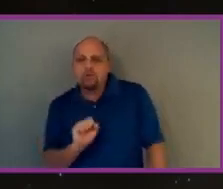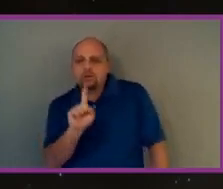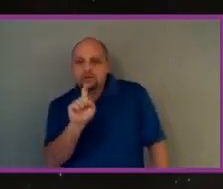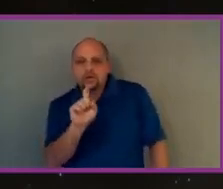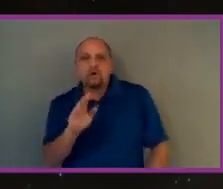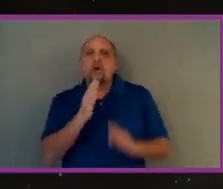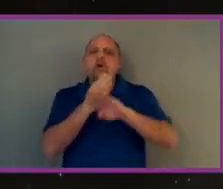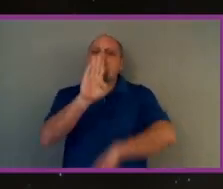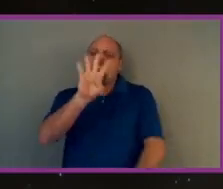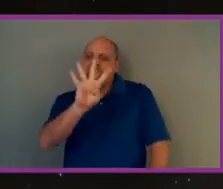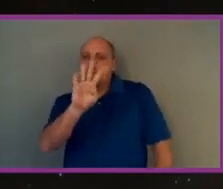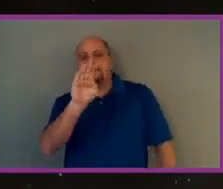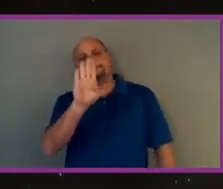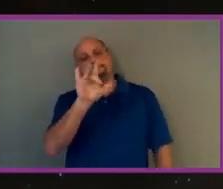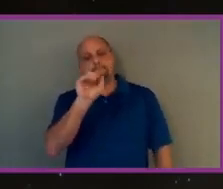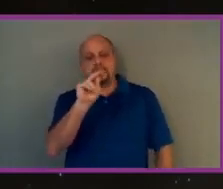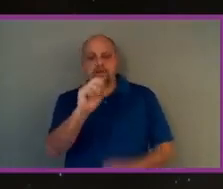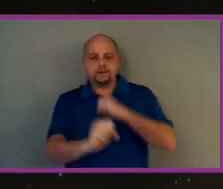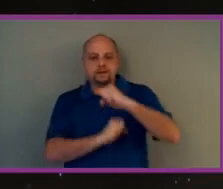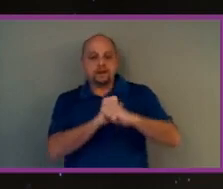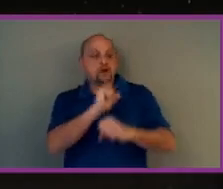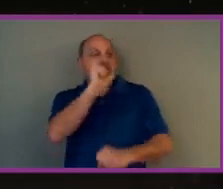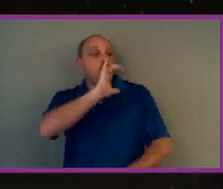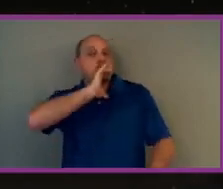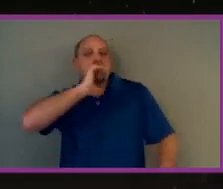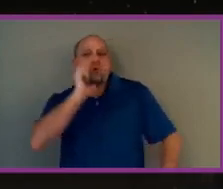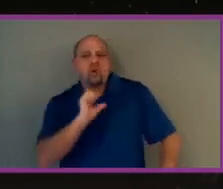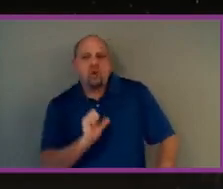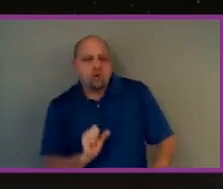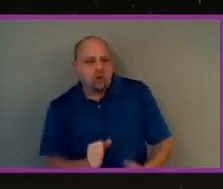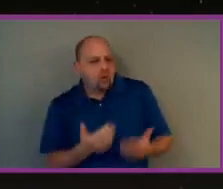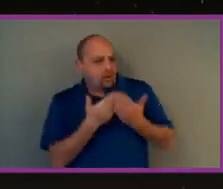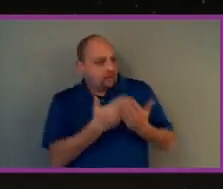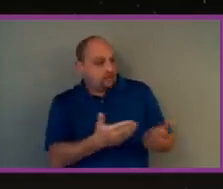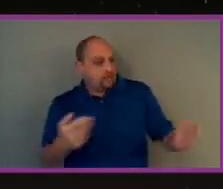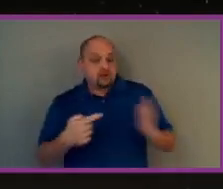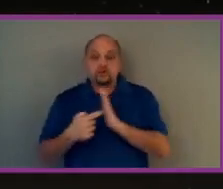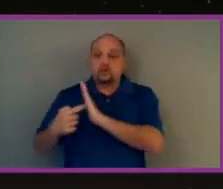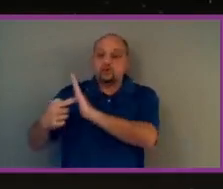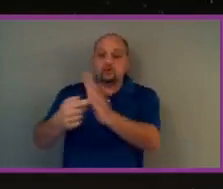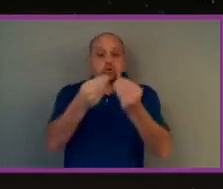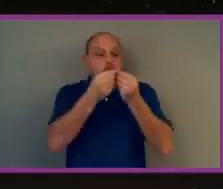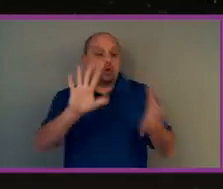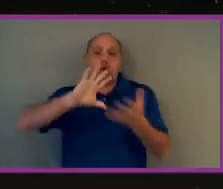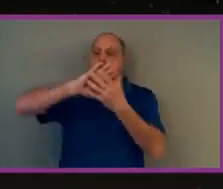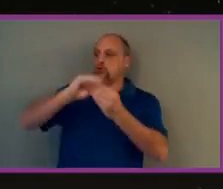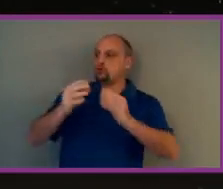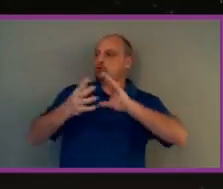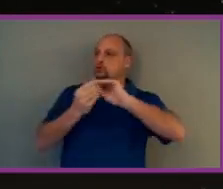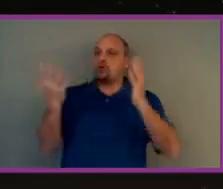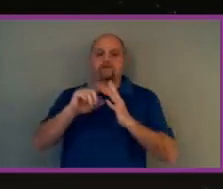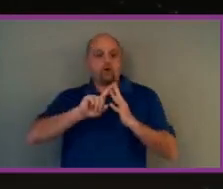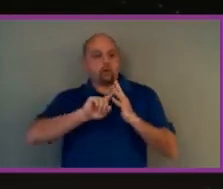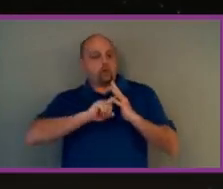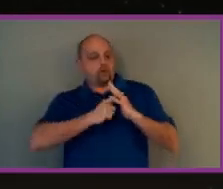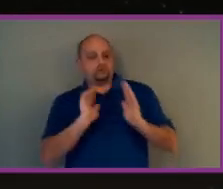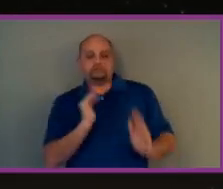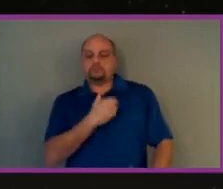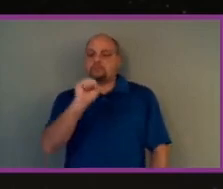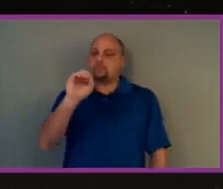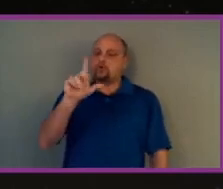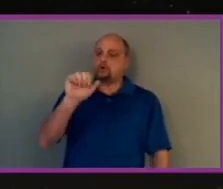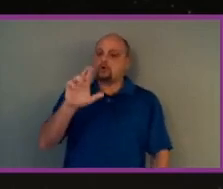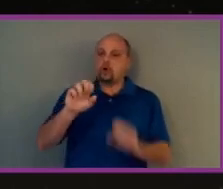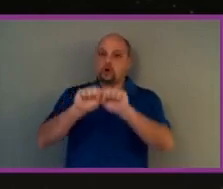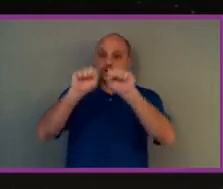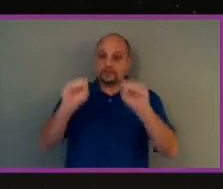years ago. These prehistoric treasures hold the lost tales about the origins of our solar system, and luckily, we are